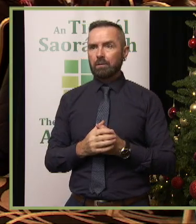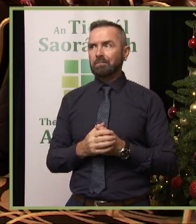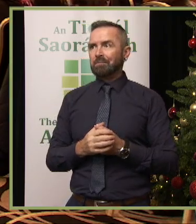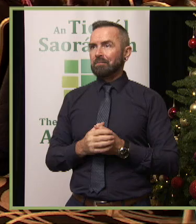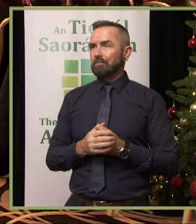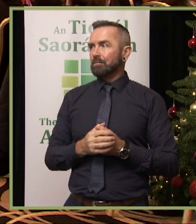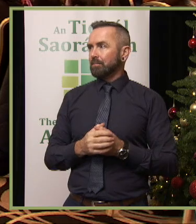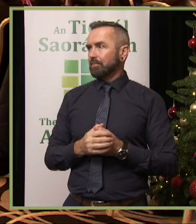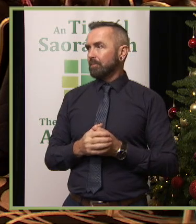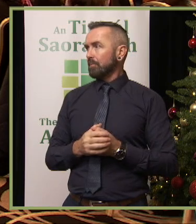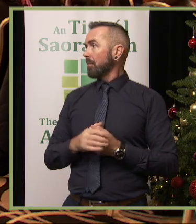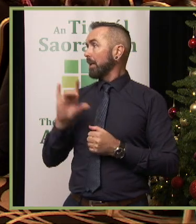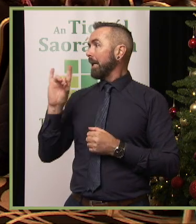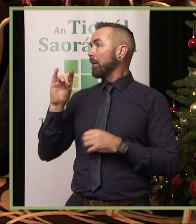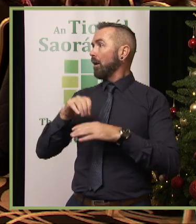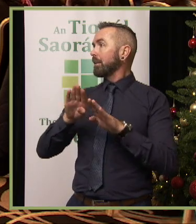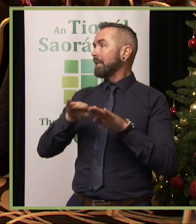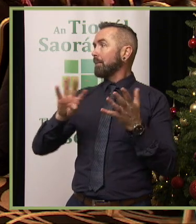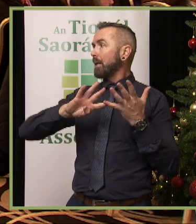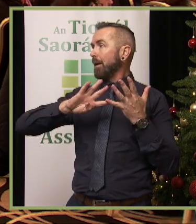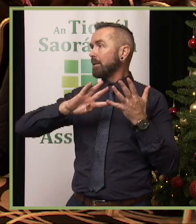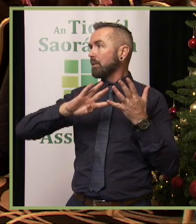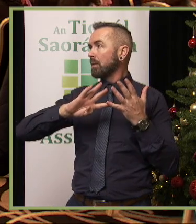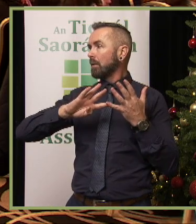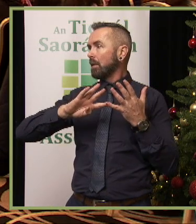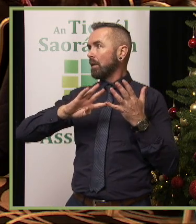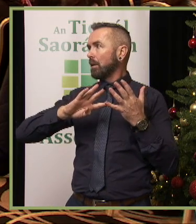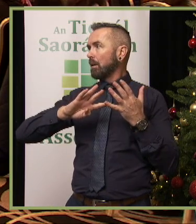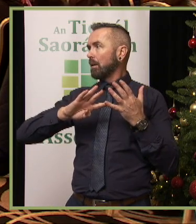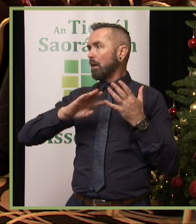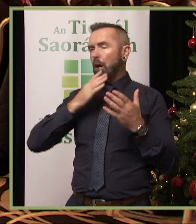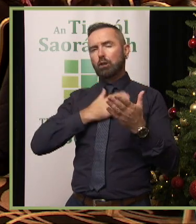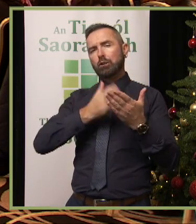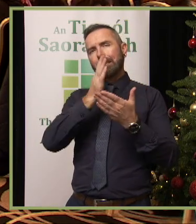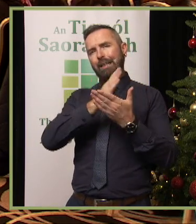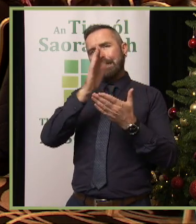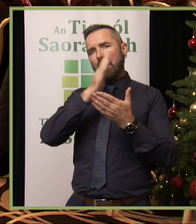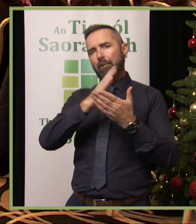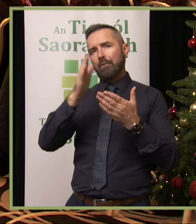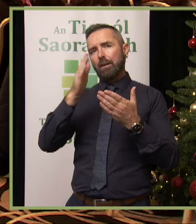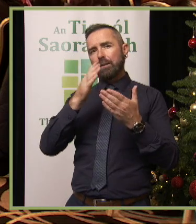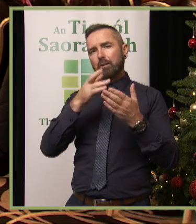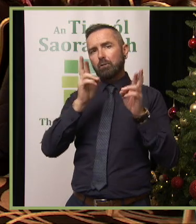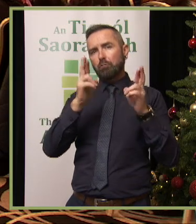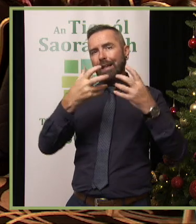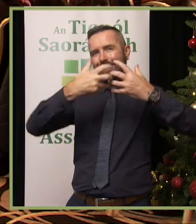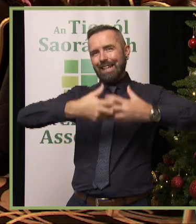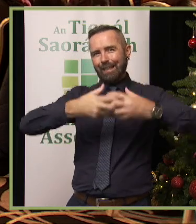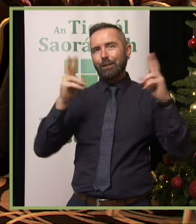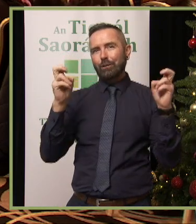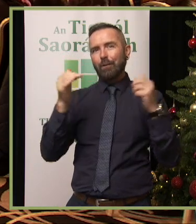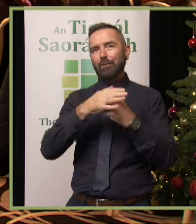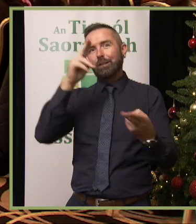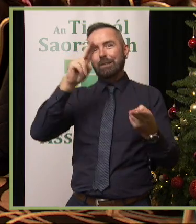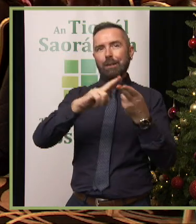Okay, and I'm going to, Hillary's on 9. Can I just clarify what's the correct technical term for the cheap